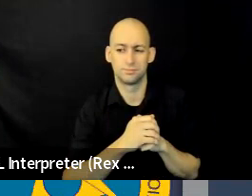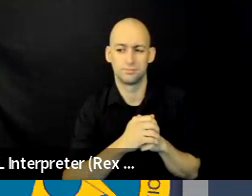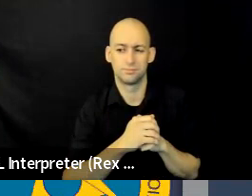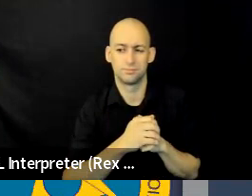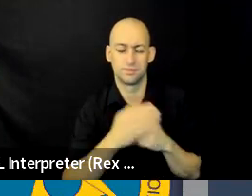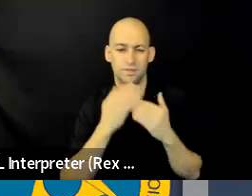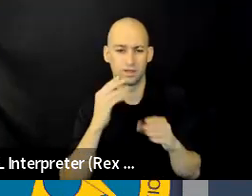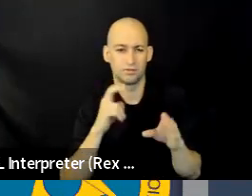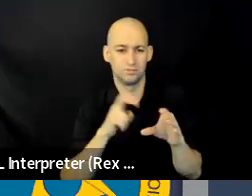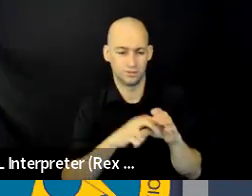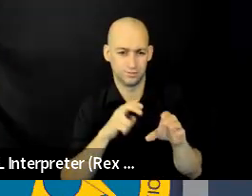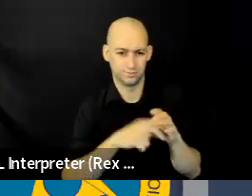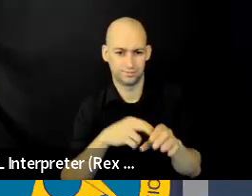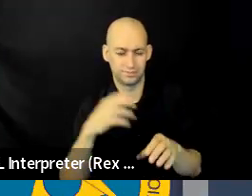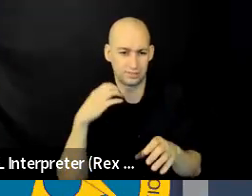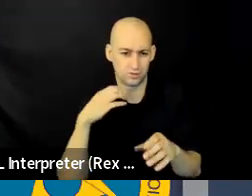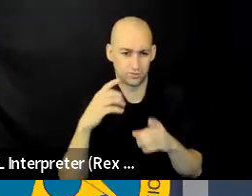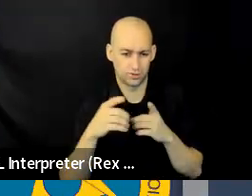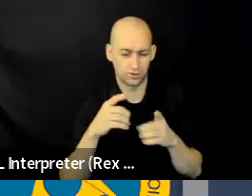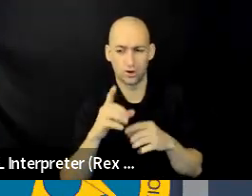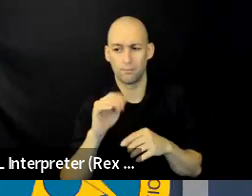Thank you, Chair, Executive Director, and board members.